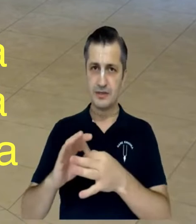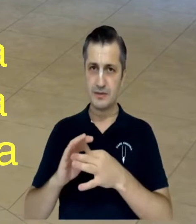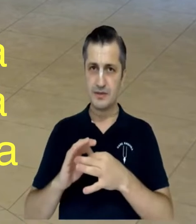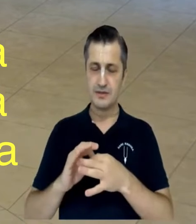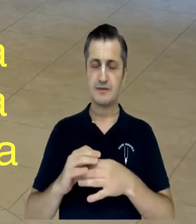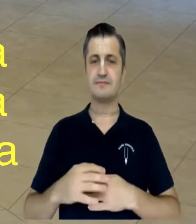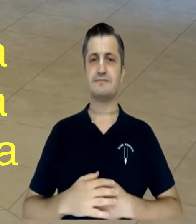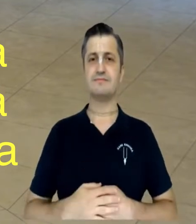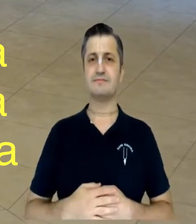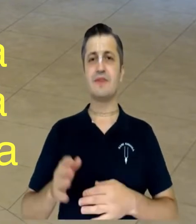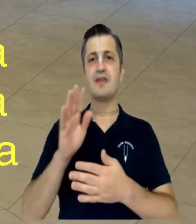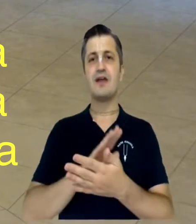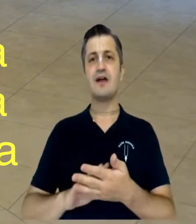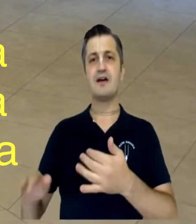Krishna